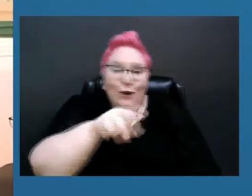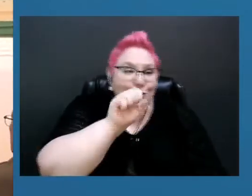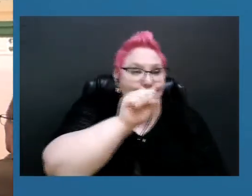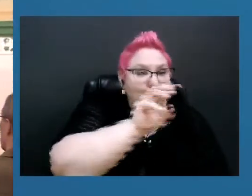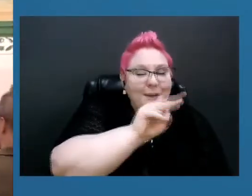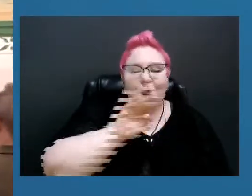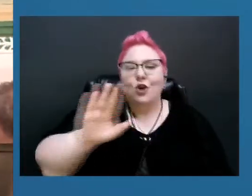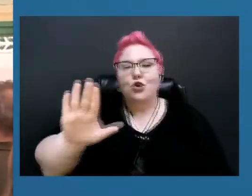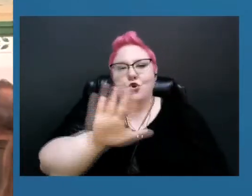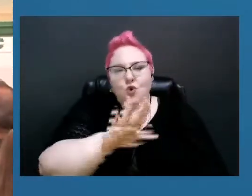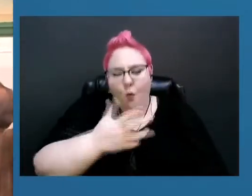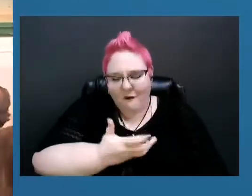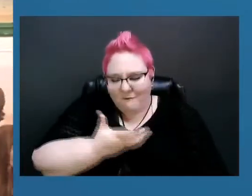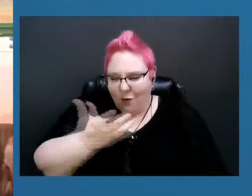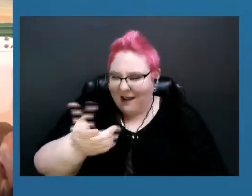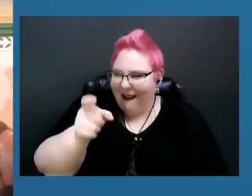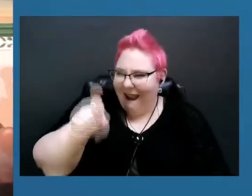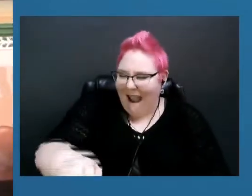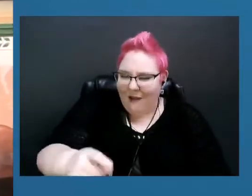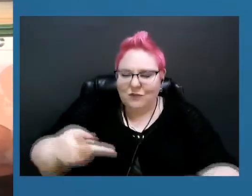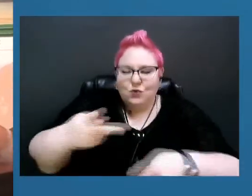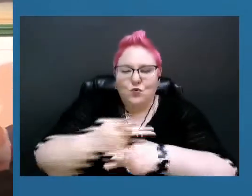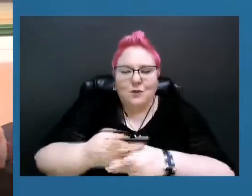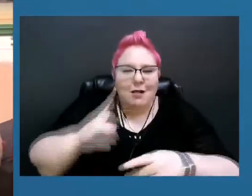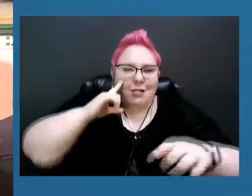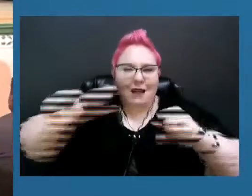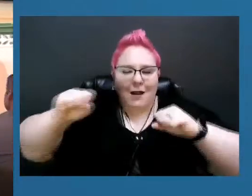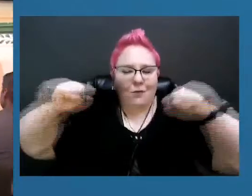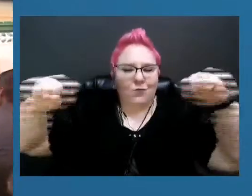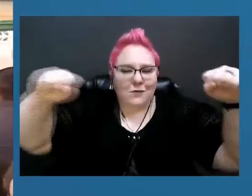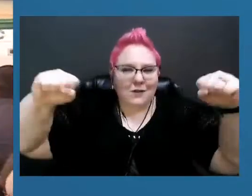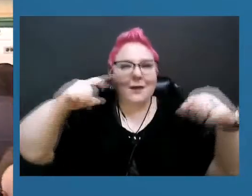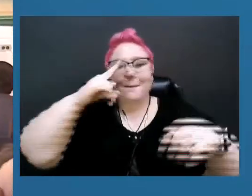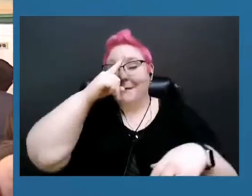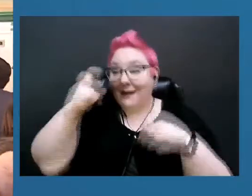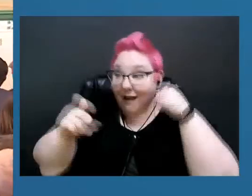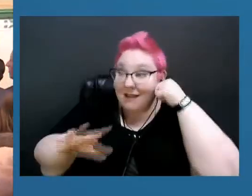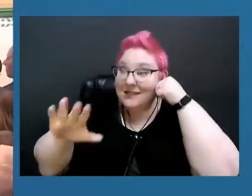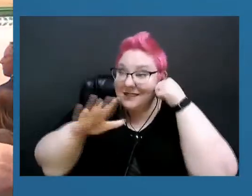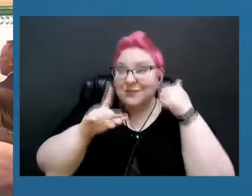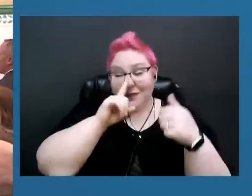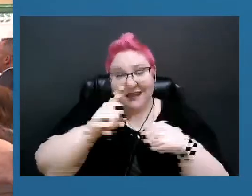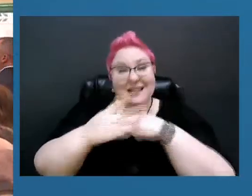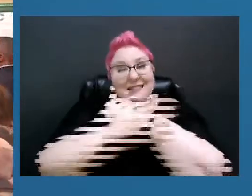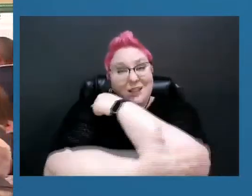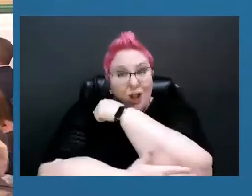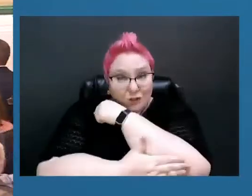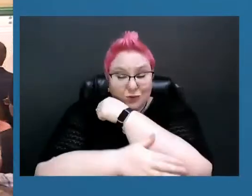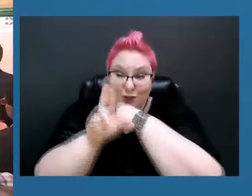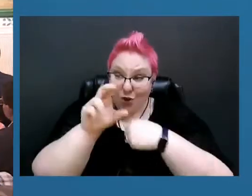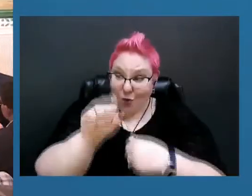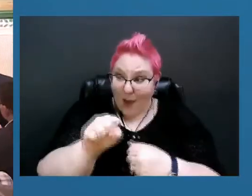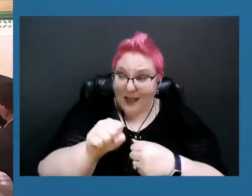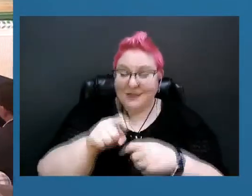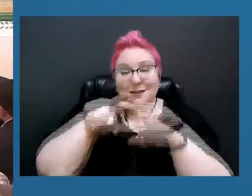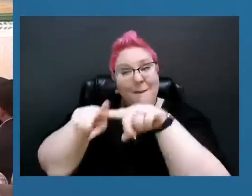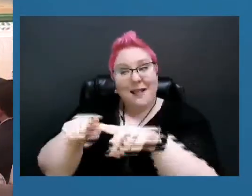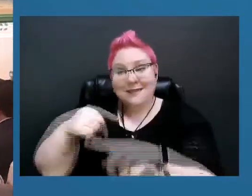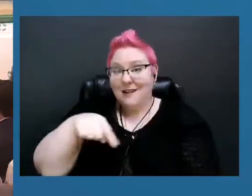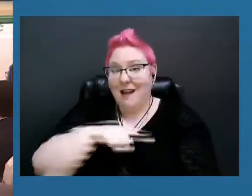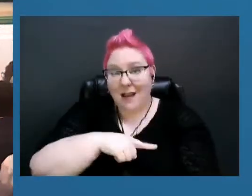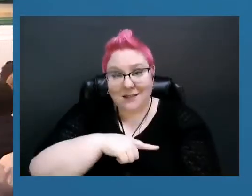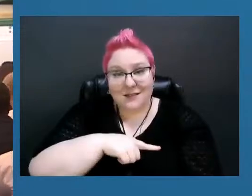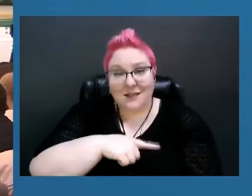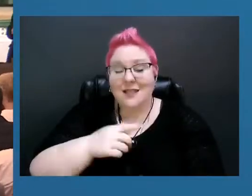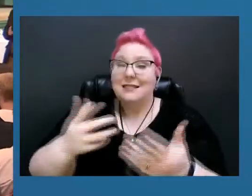lifted up at this moment of time because the rest of the country is counting on us. They want that miracle in the North